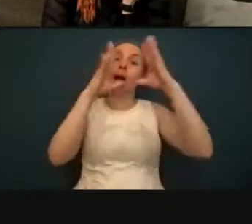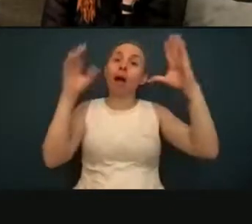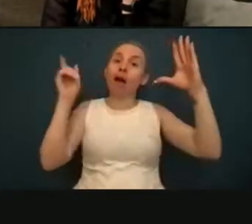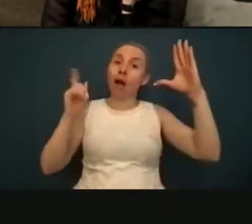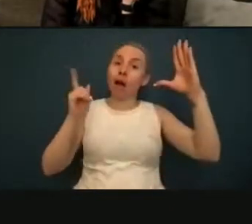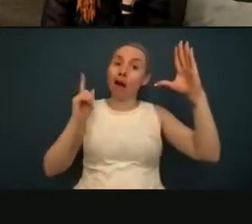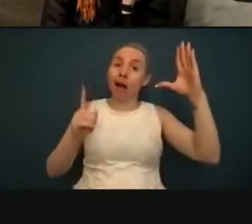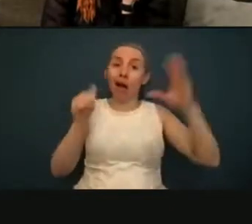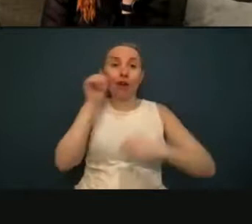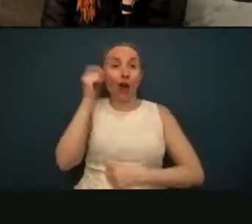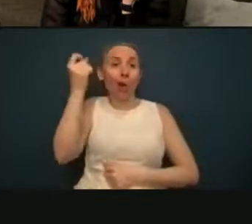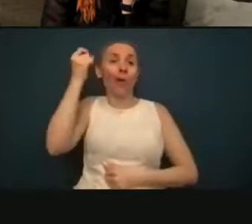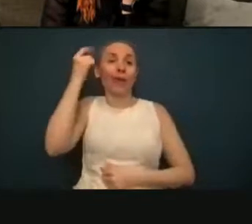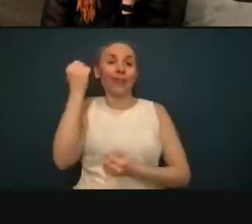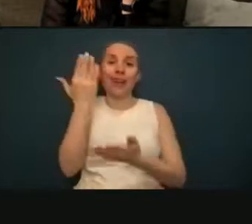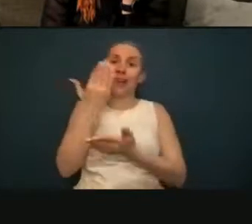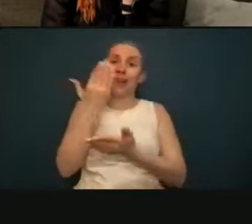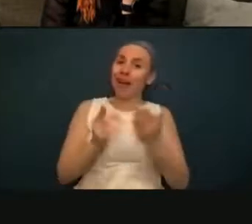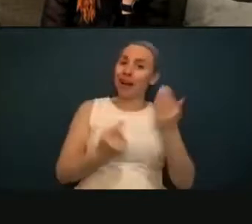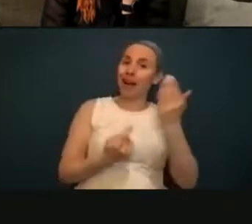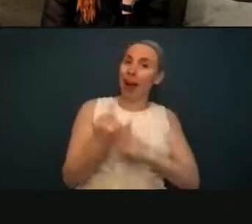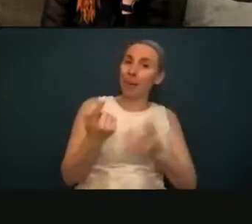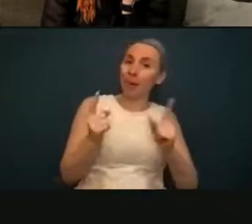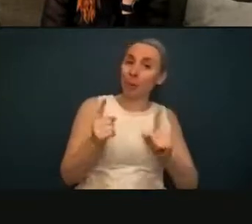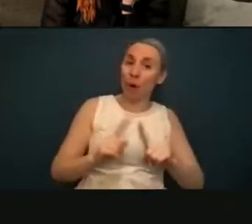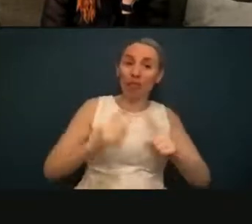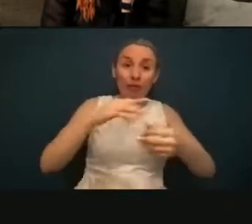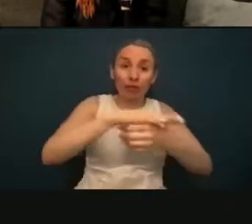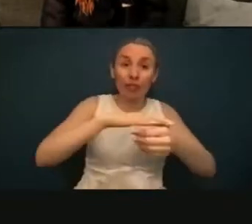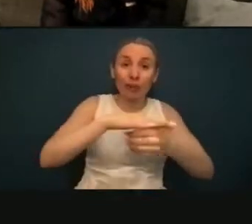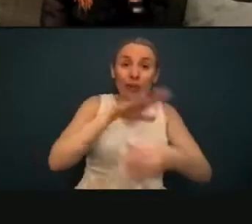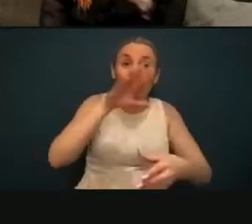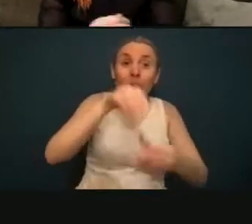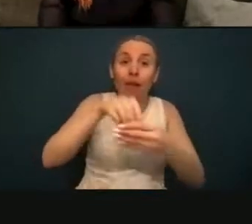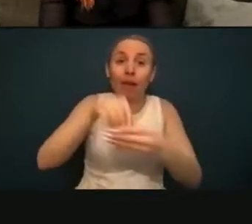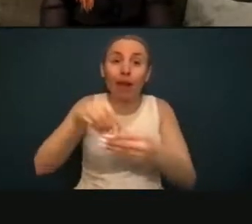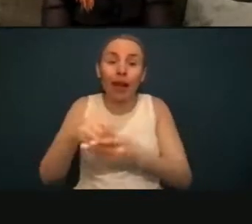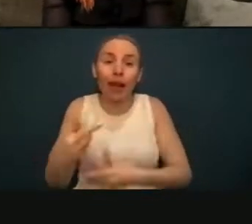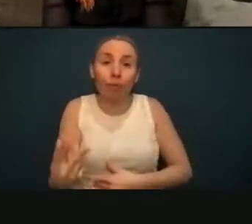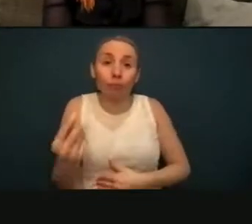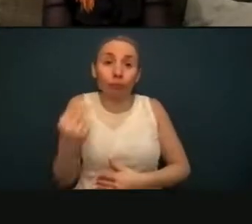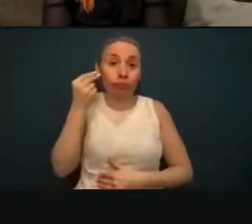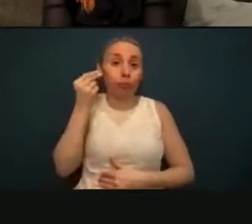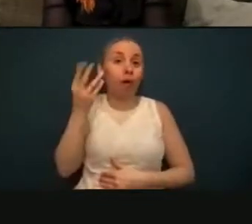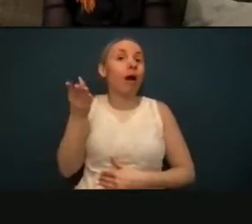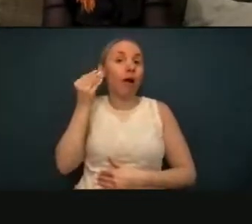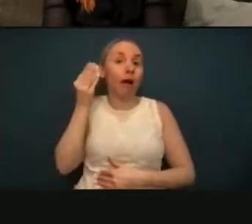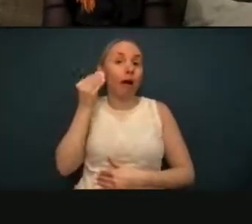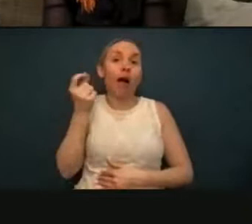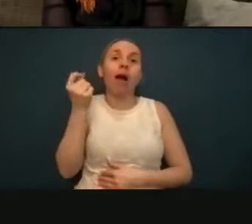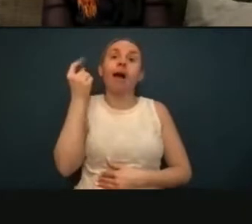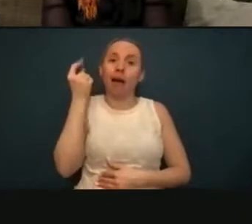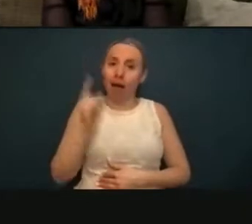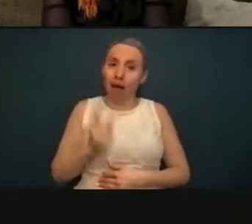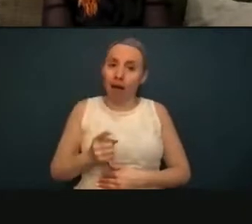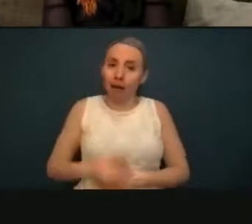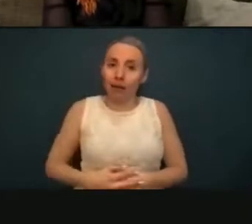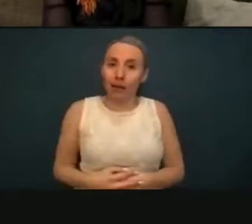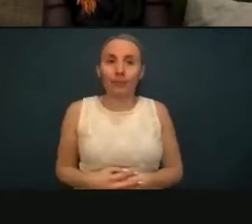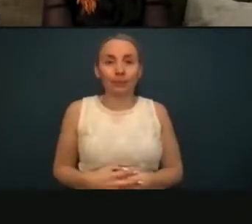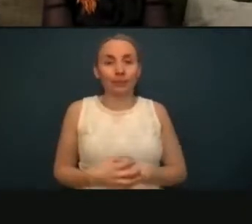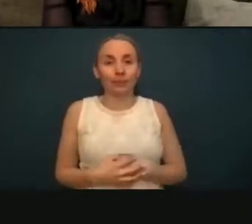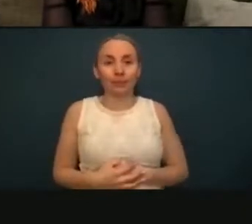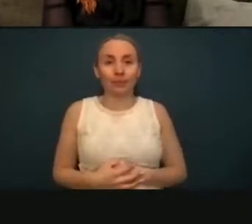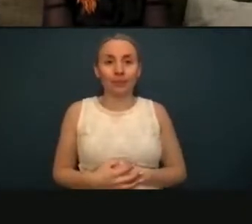the meetings or in the different situations that we are working remotely. Okay, great,